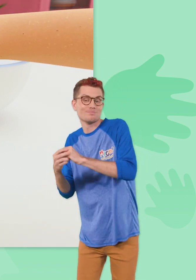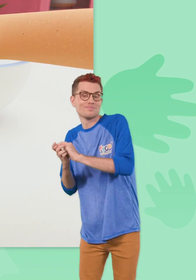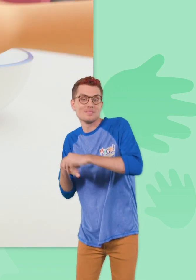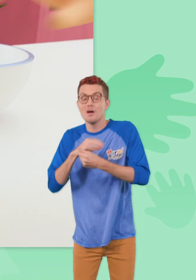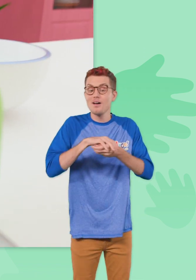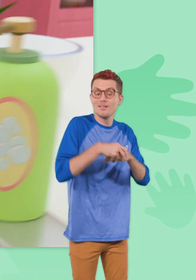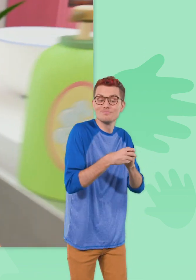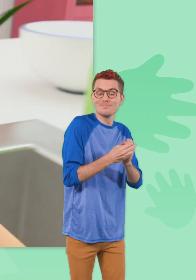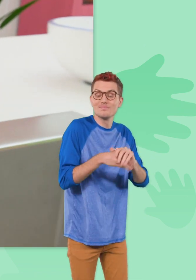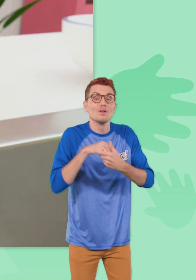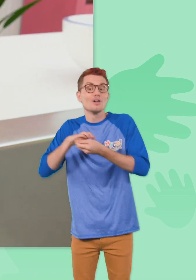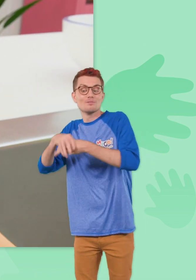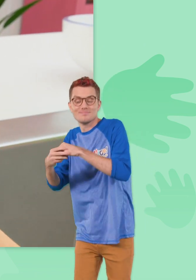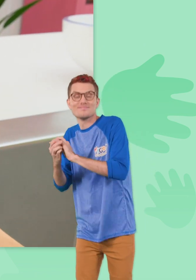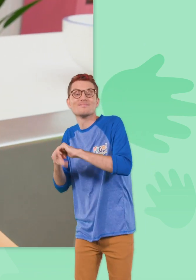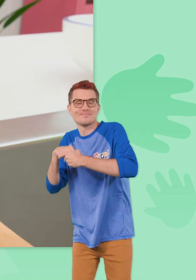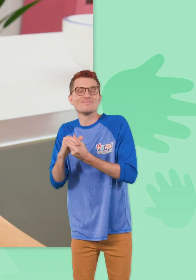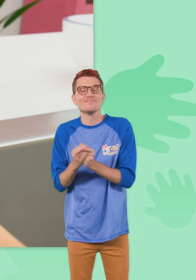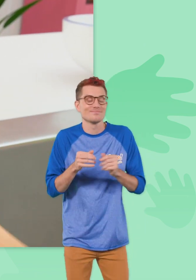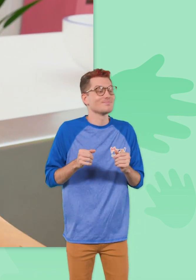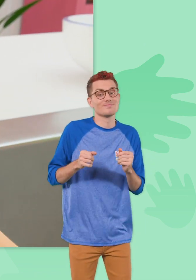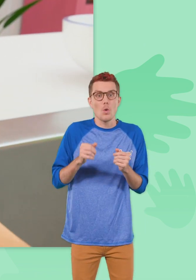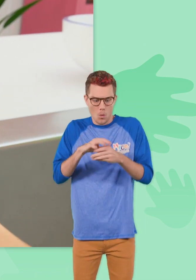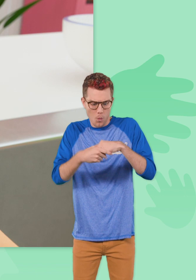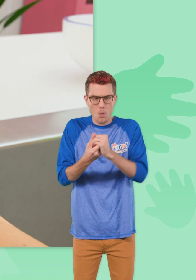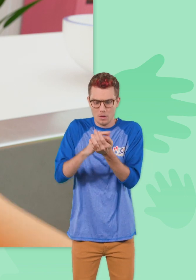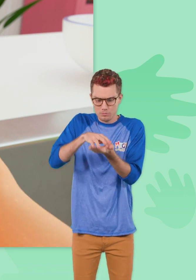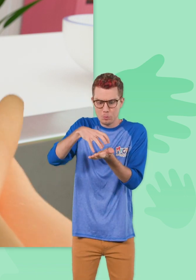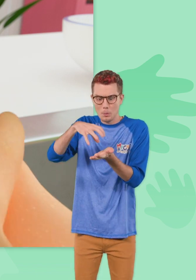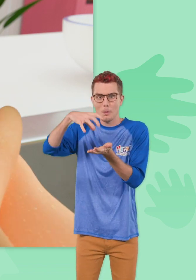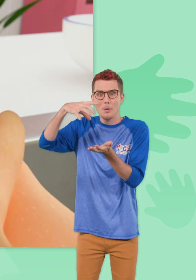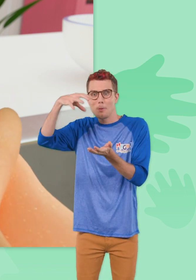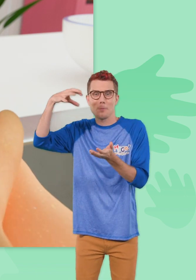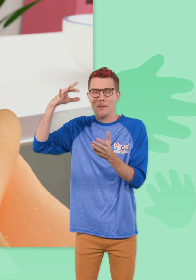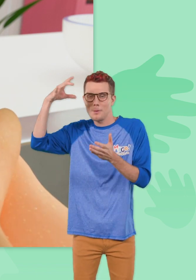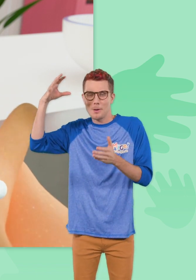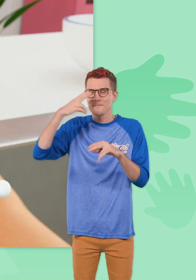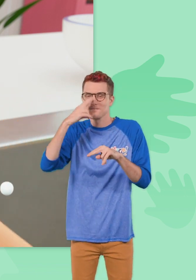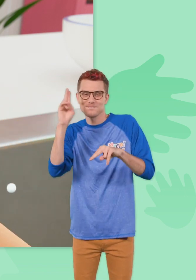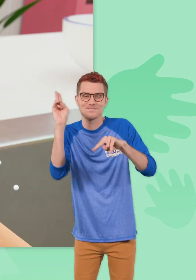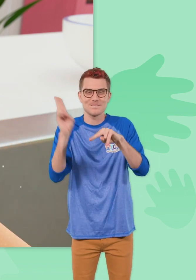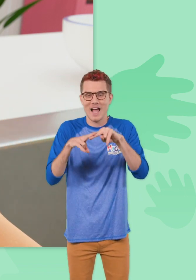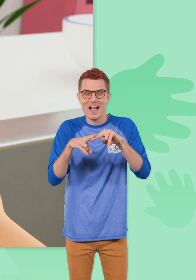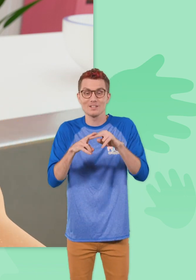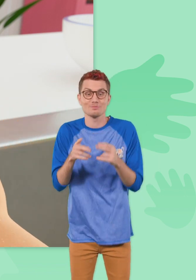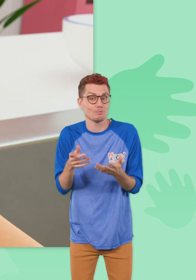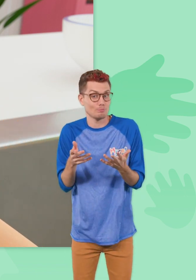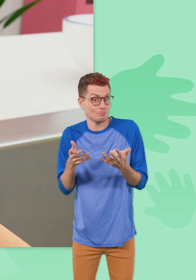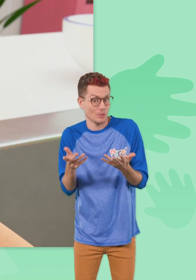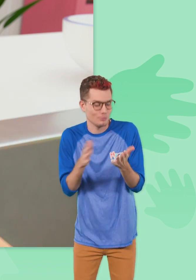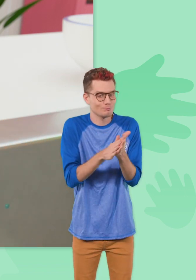Wash, wash, wash, wash my hands with lots of soap. Bubble